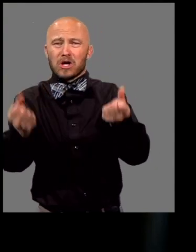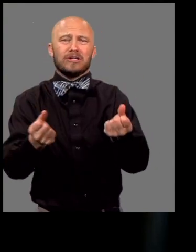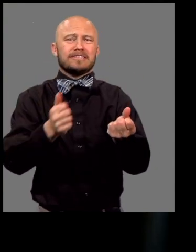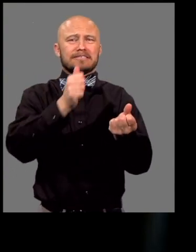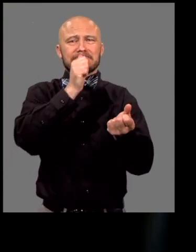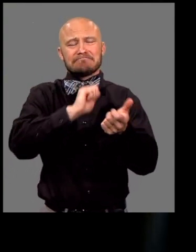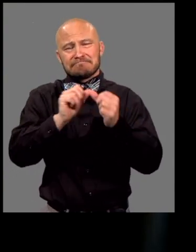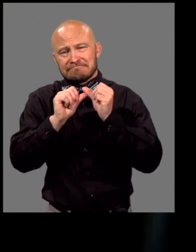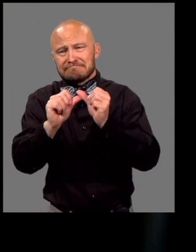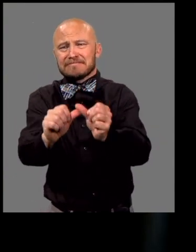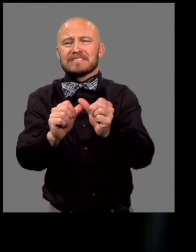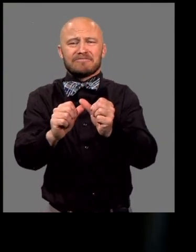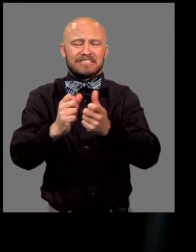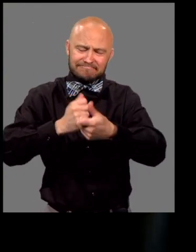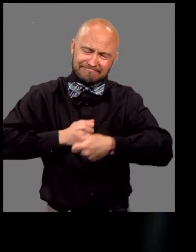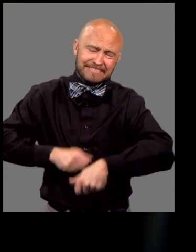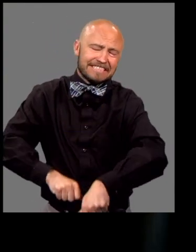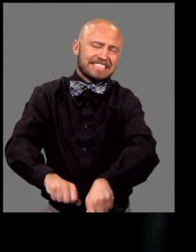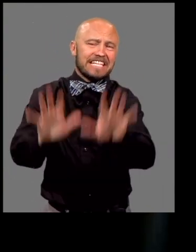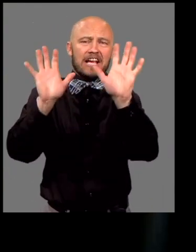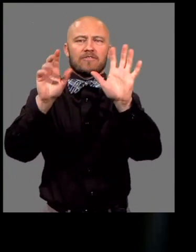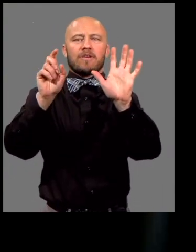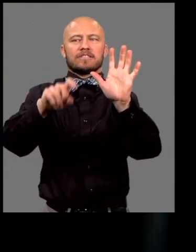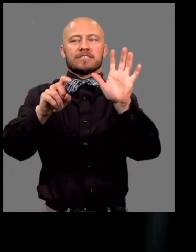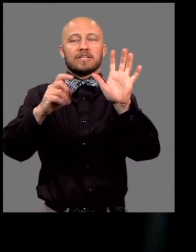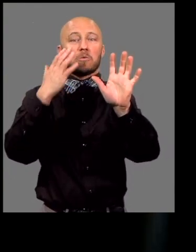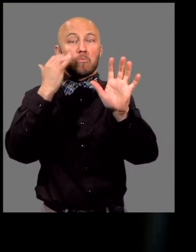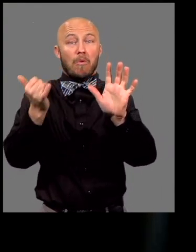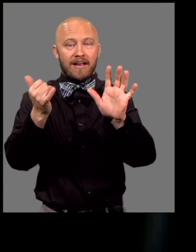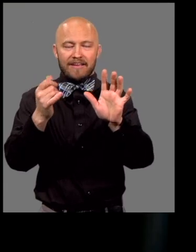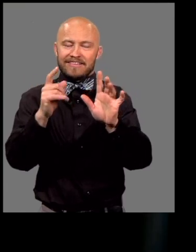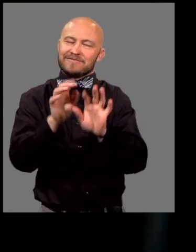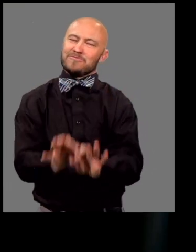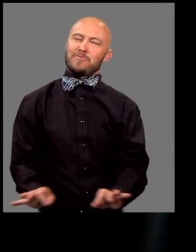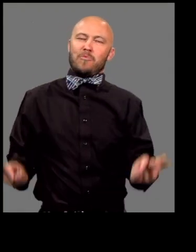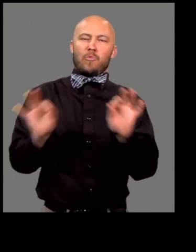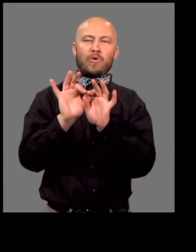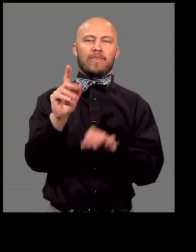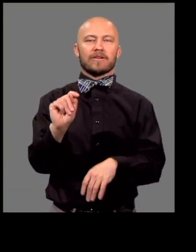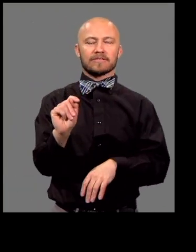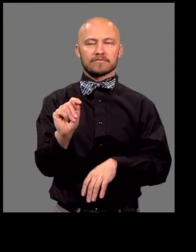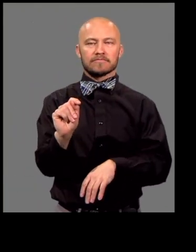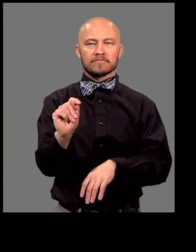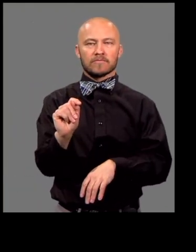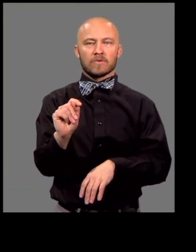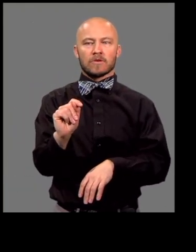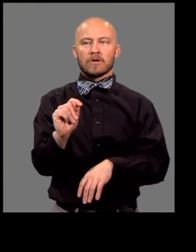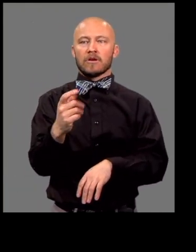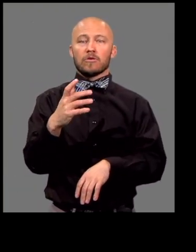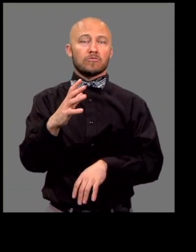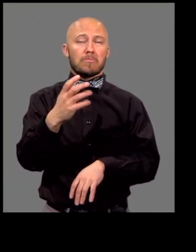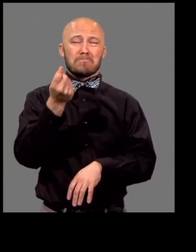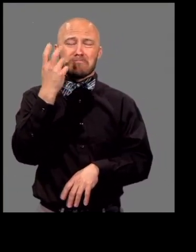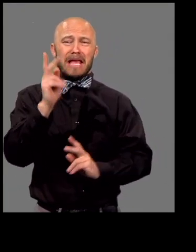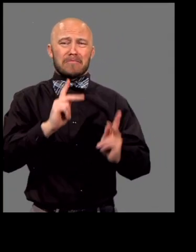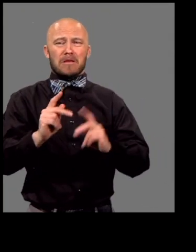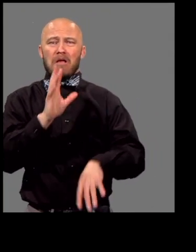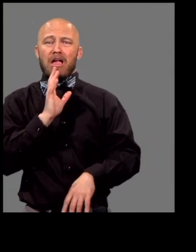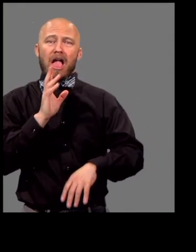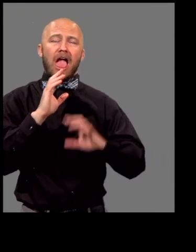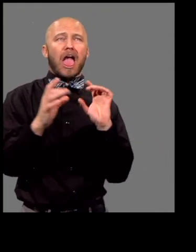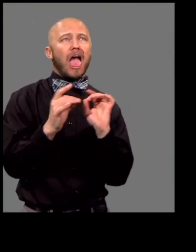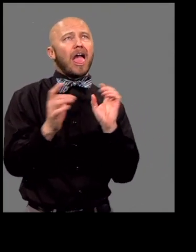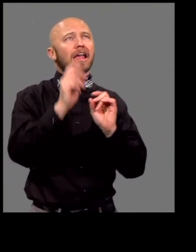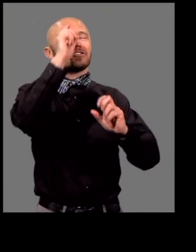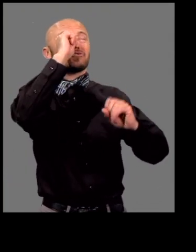and perseverance and sacrifice, but it's all going to be worth it. Many people talk about their dreams and their future,